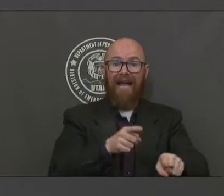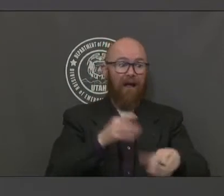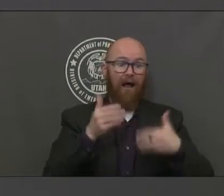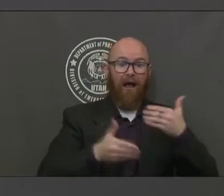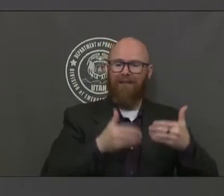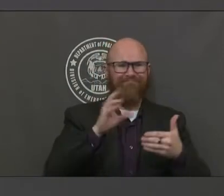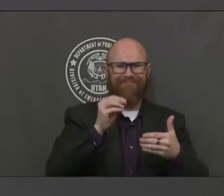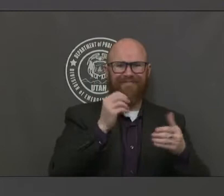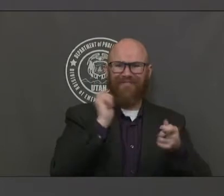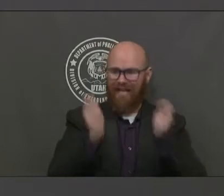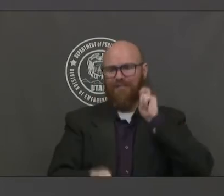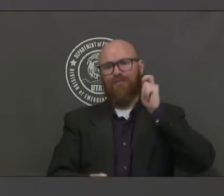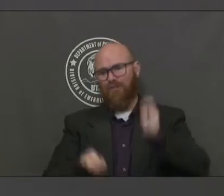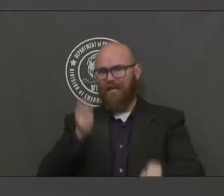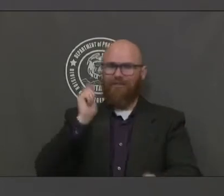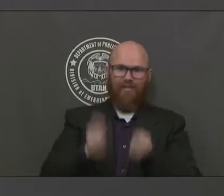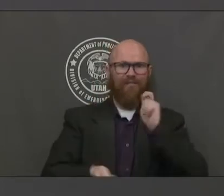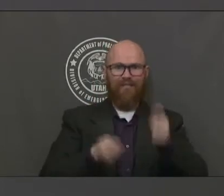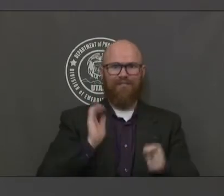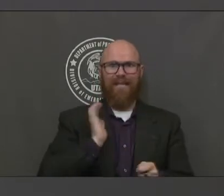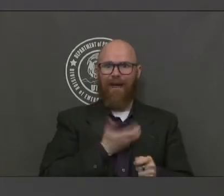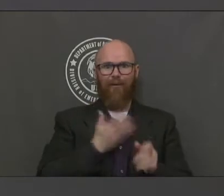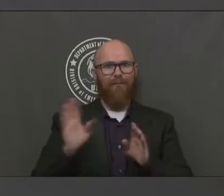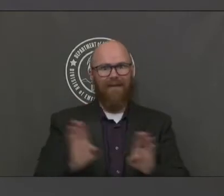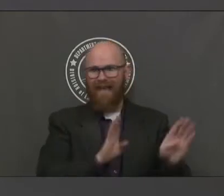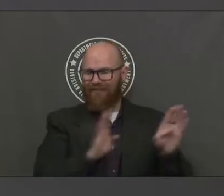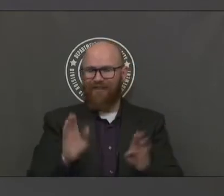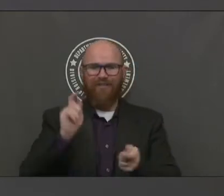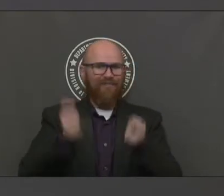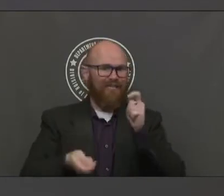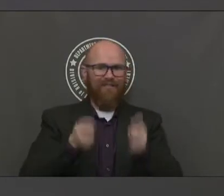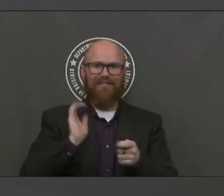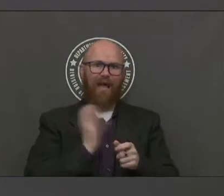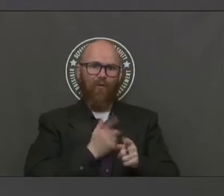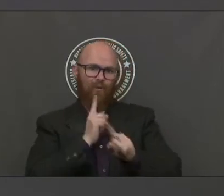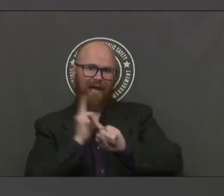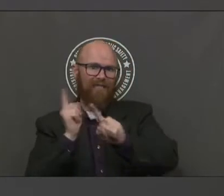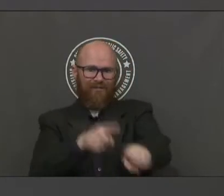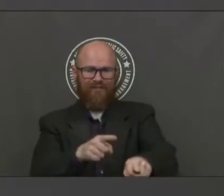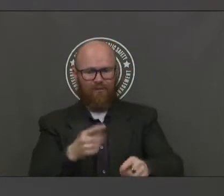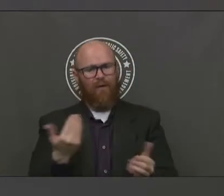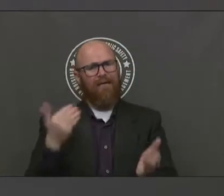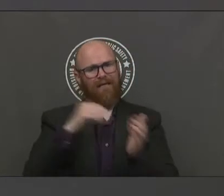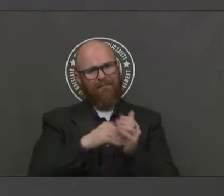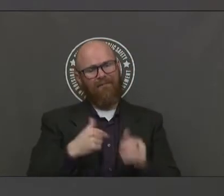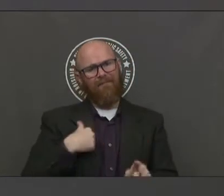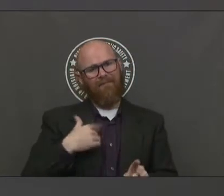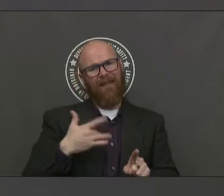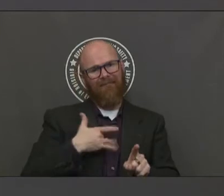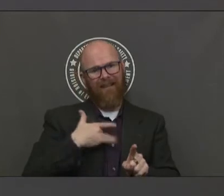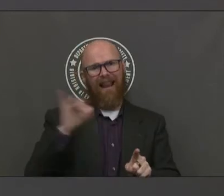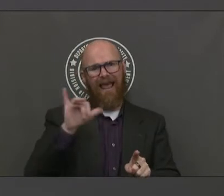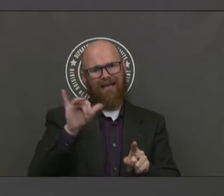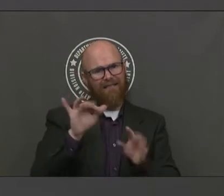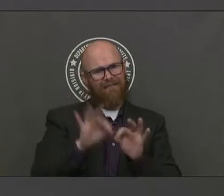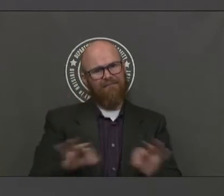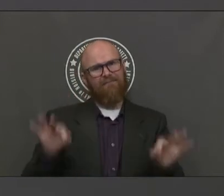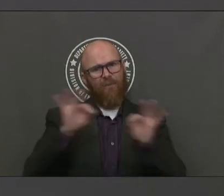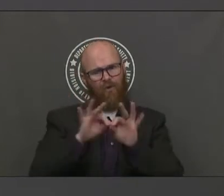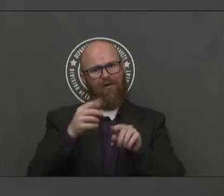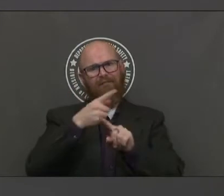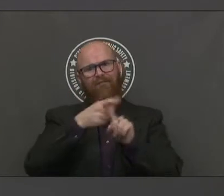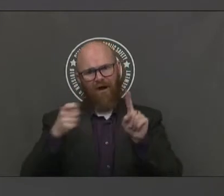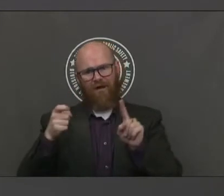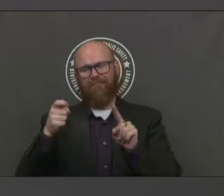from a mental health aspect. It's important from a behavioral health aspect, and I believe it's important from an epidemiology